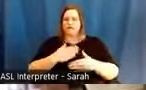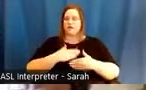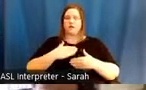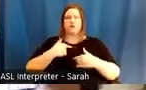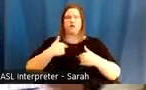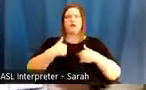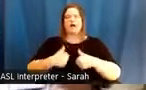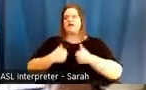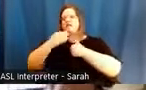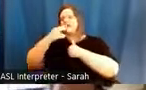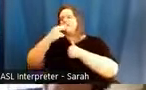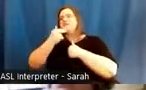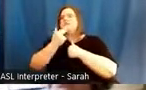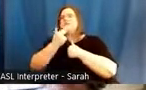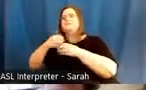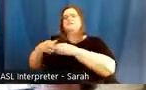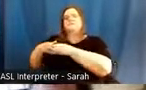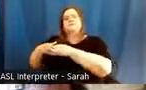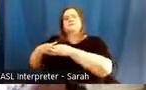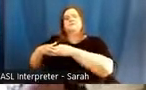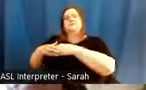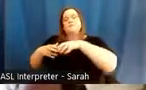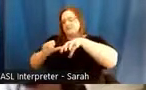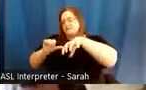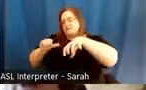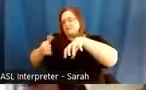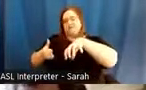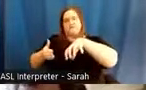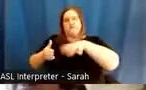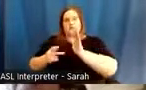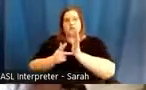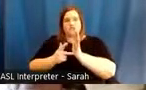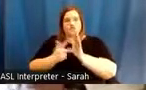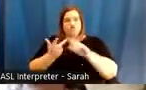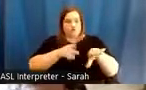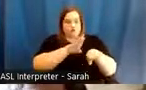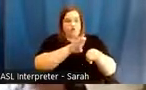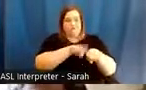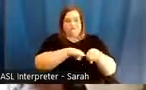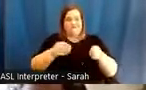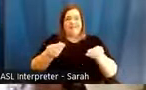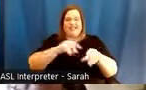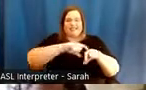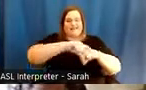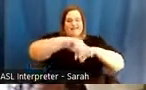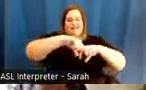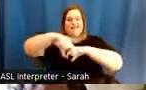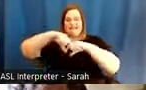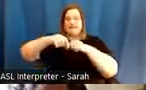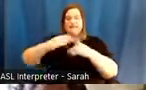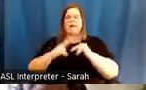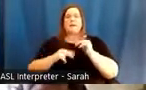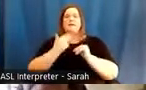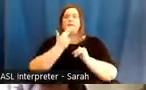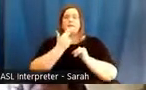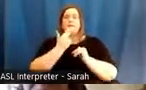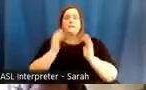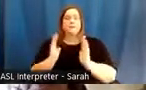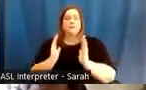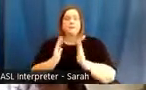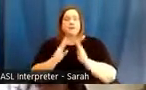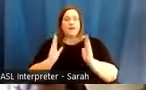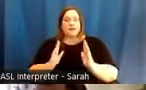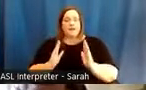tiny house on one of the other. It's a triple lot, so I could just build a little tiny house. And then I realized